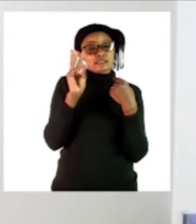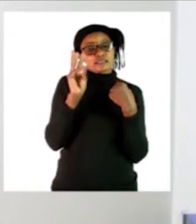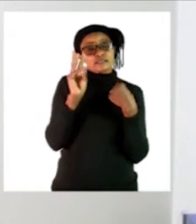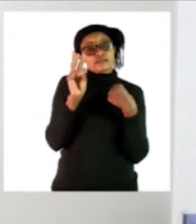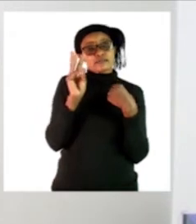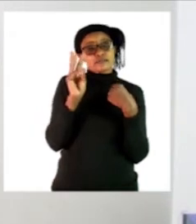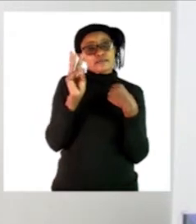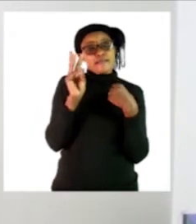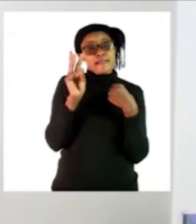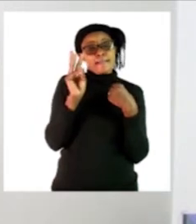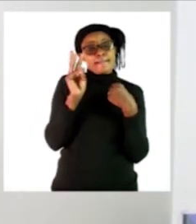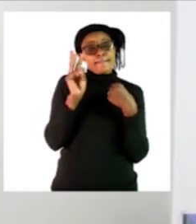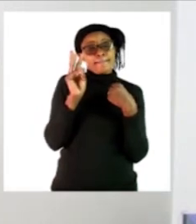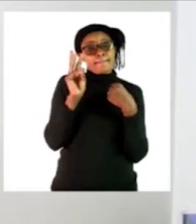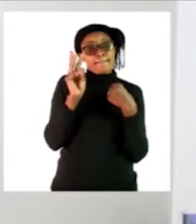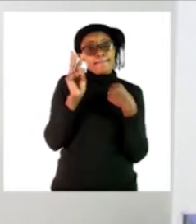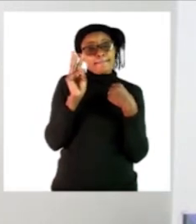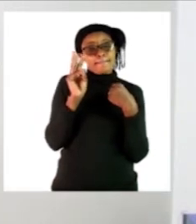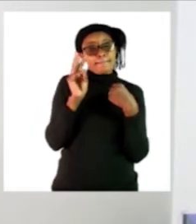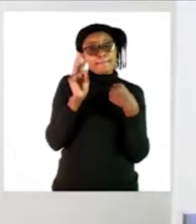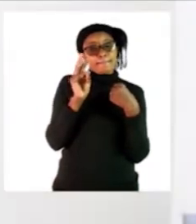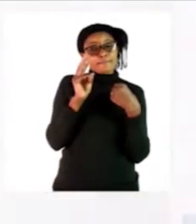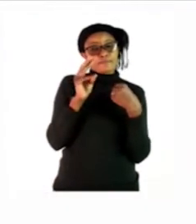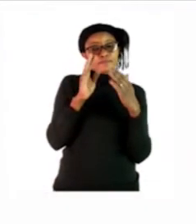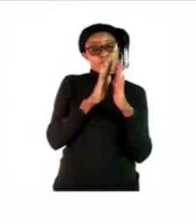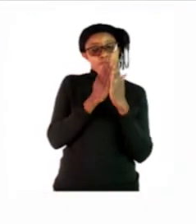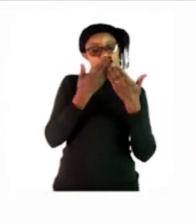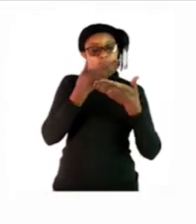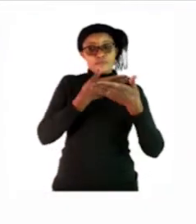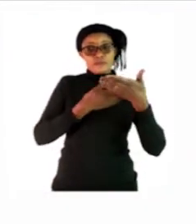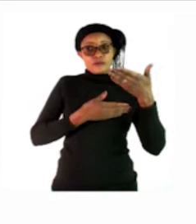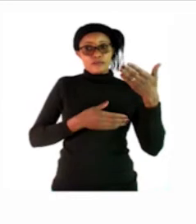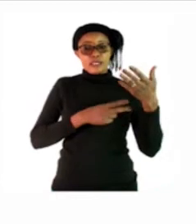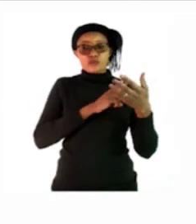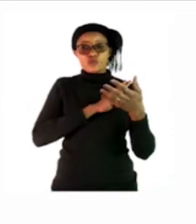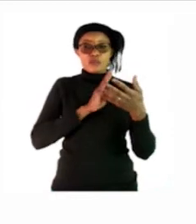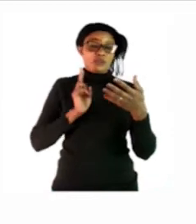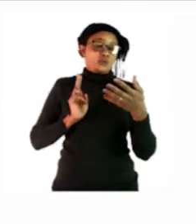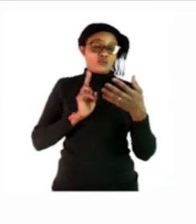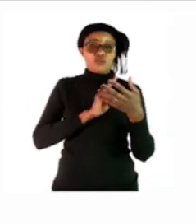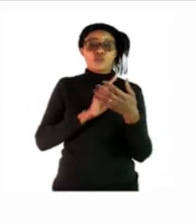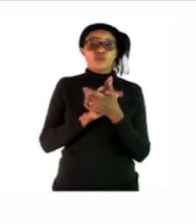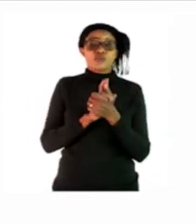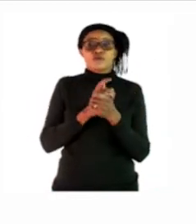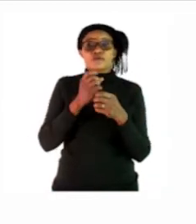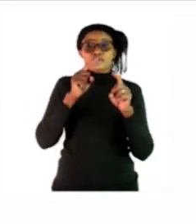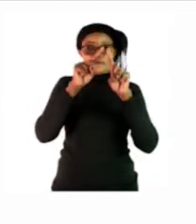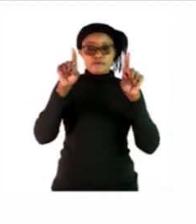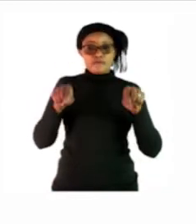6. Now, let's go over to the page 22. We have the pictures